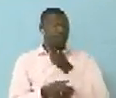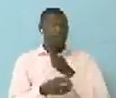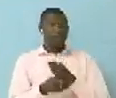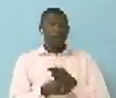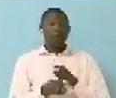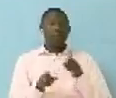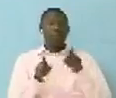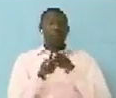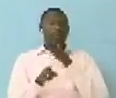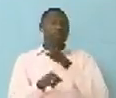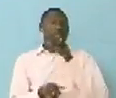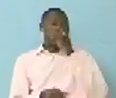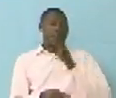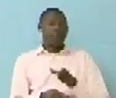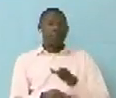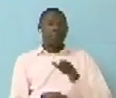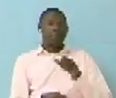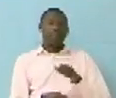with this guy.